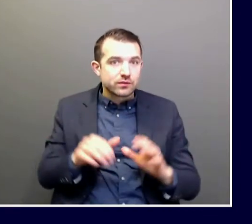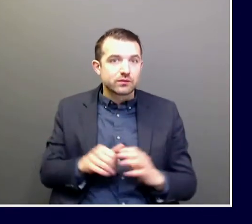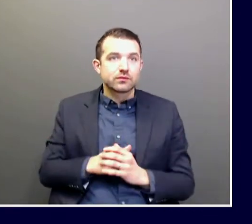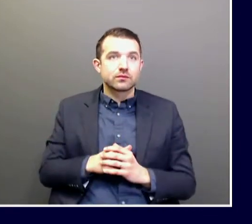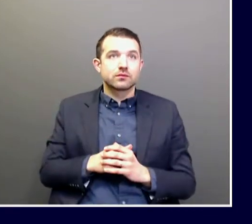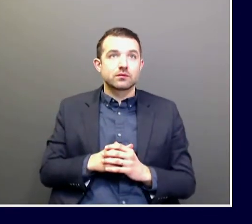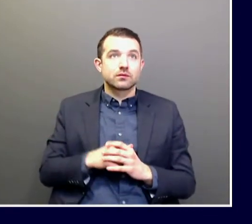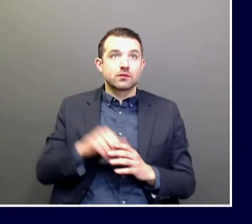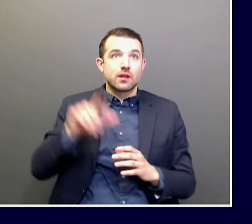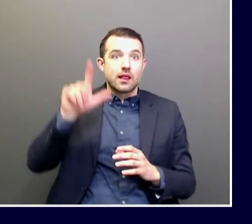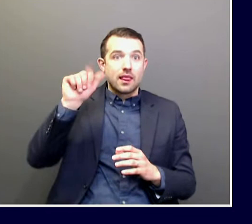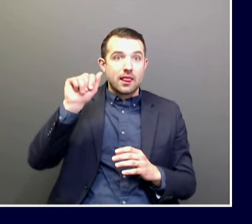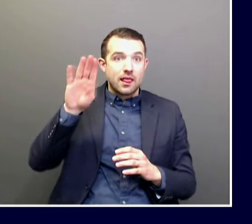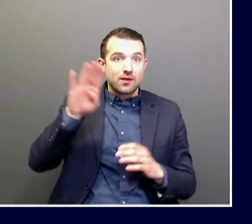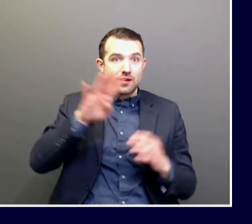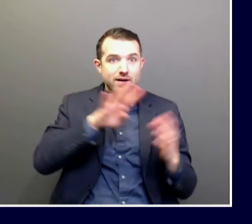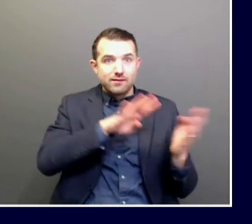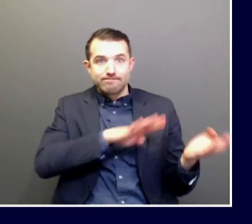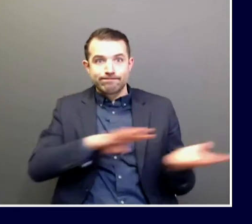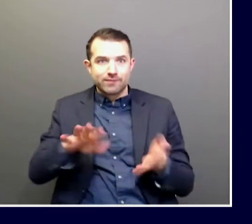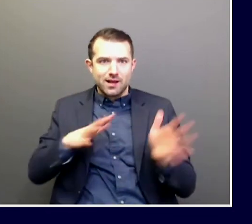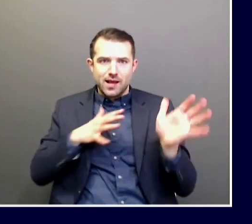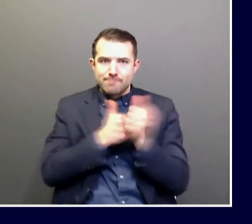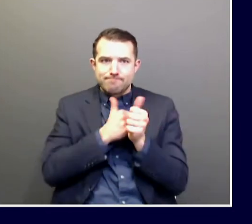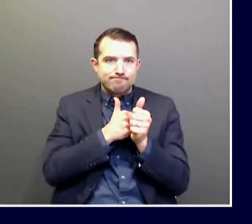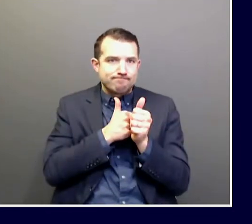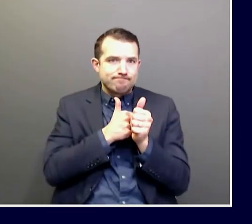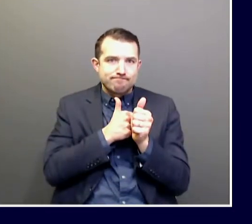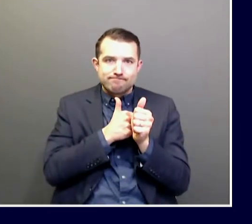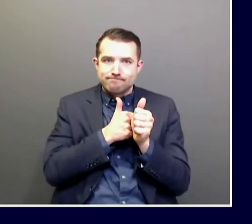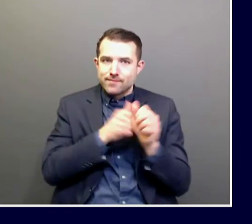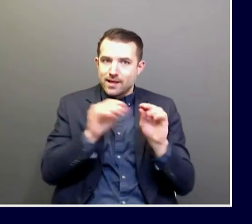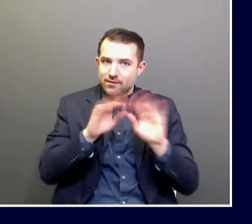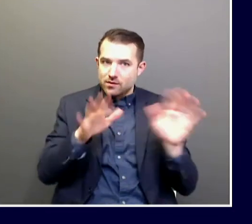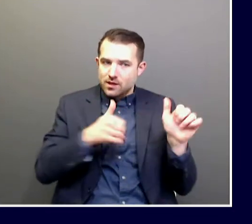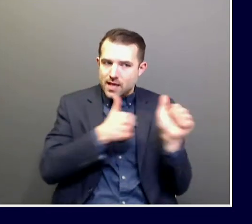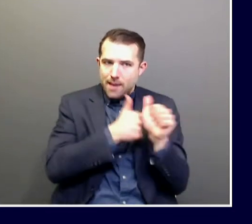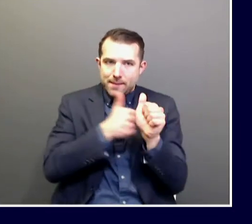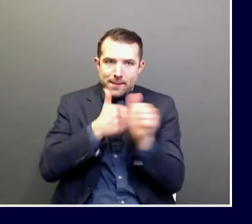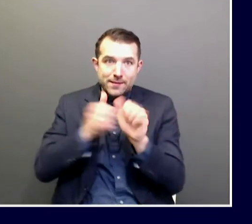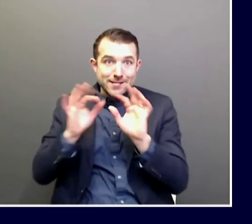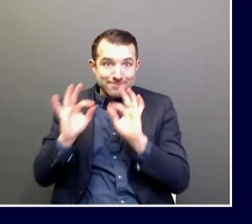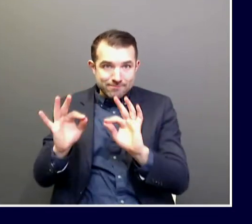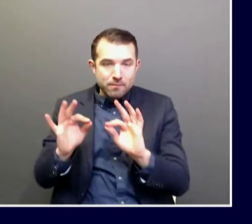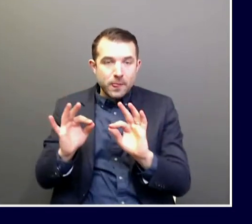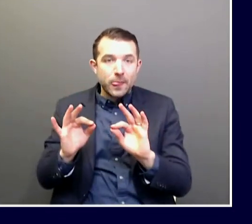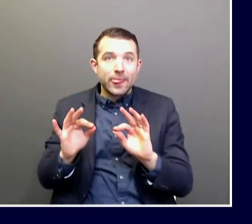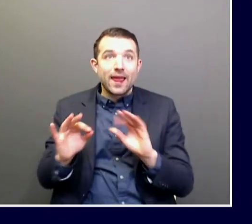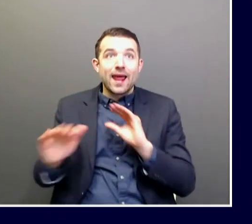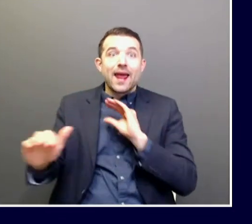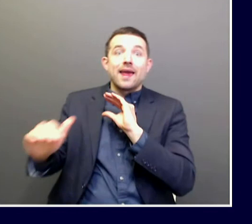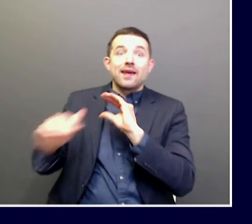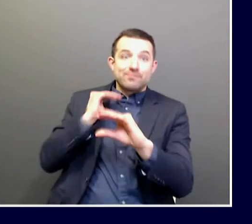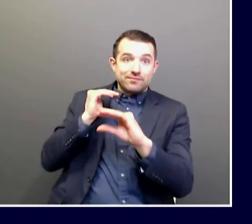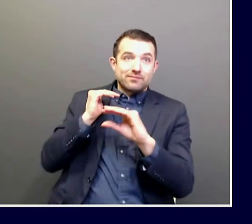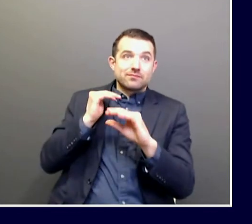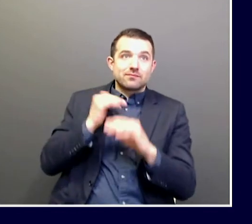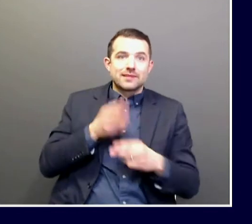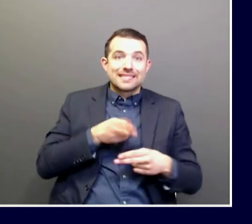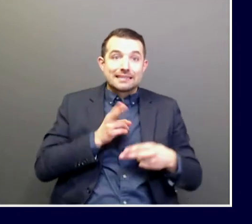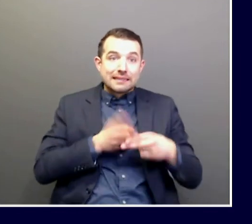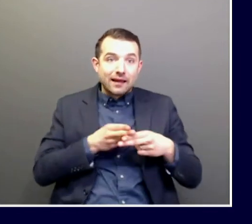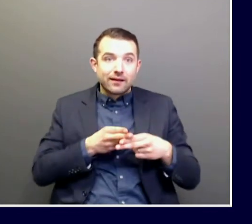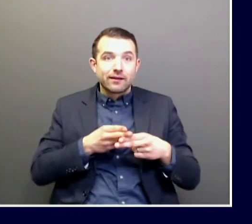not laboratories that are sitting on specimens. These are numbers that are on a server at the Maine